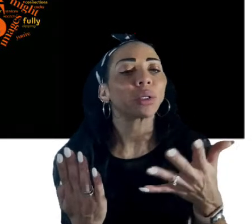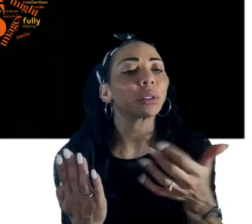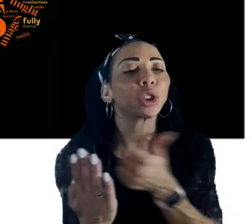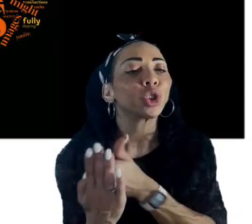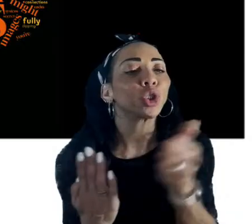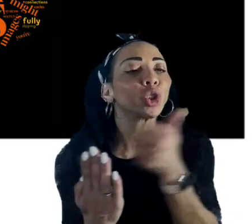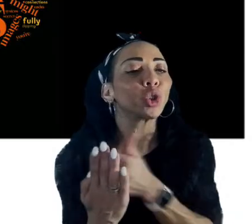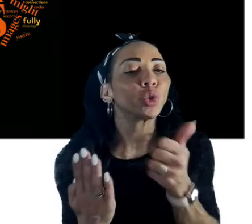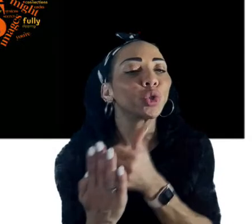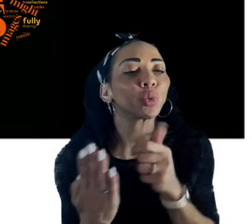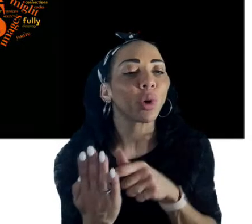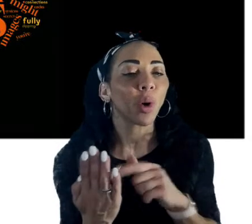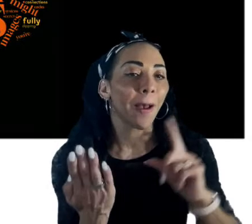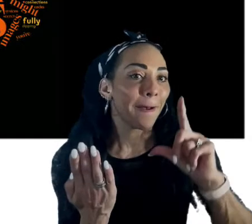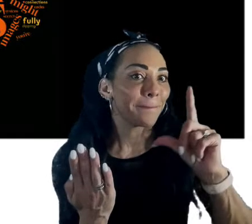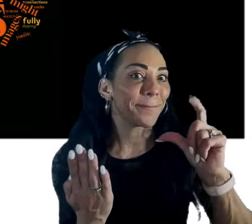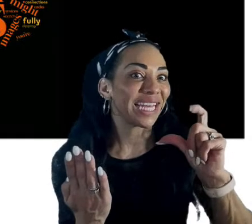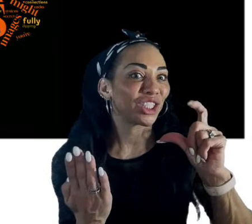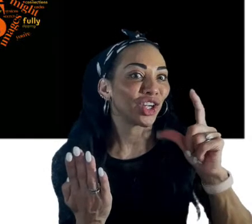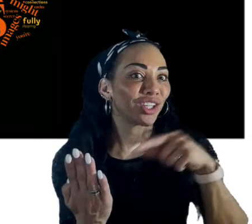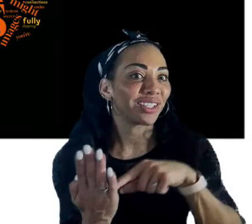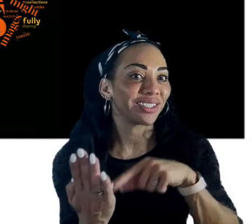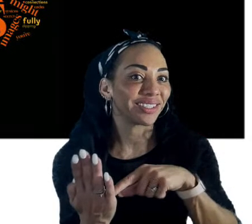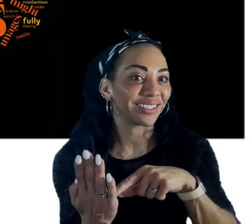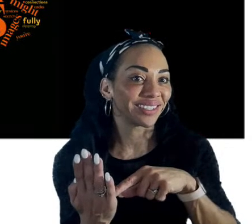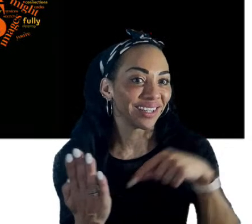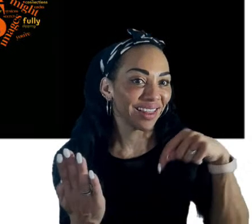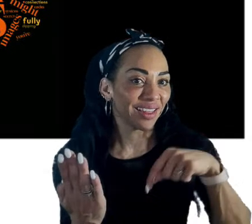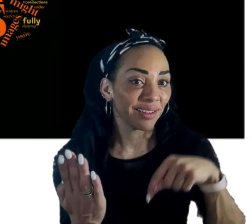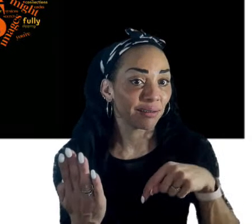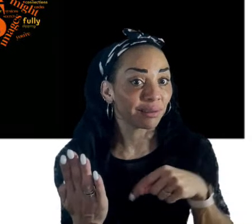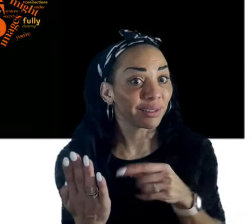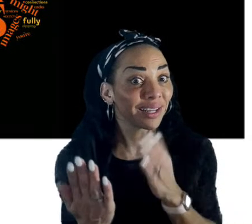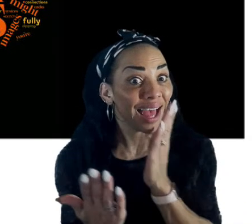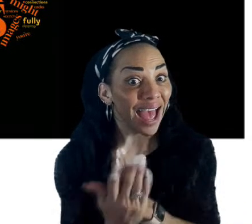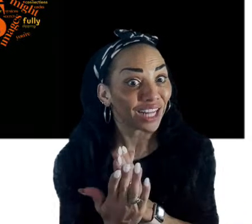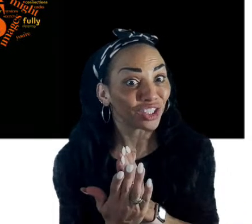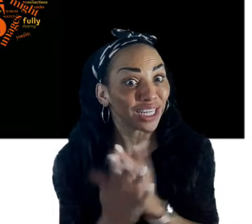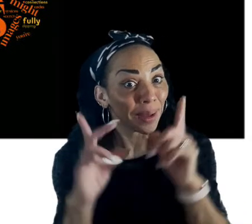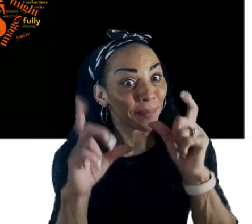that you might get on that platform. It was actually a picture of George Michael